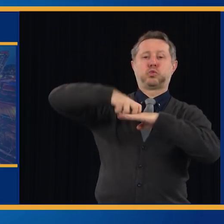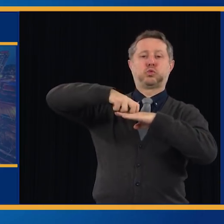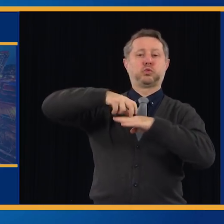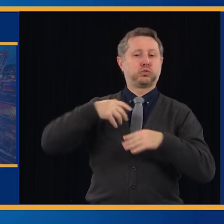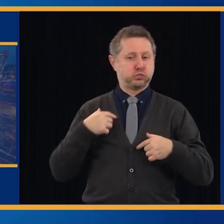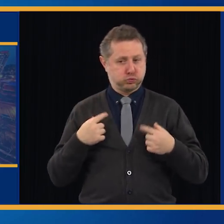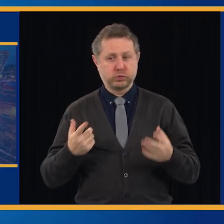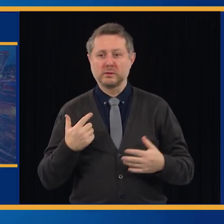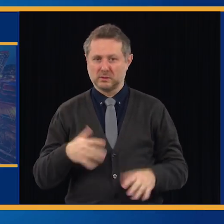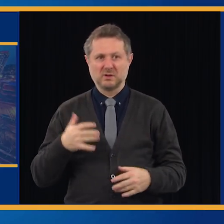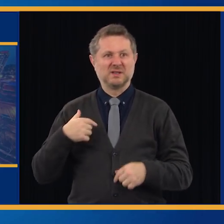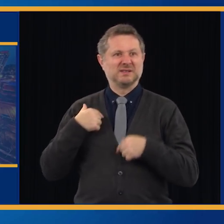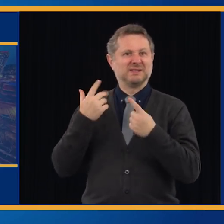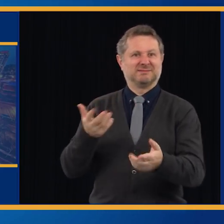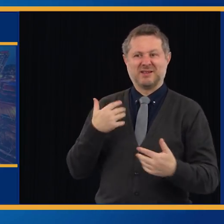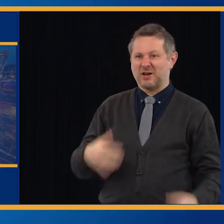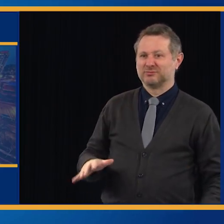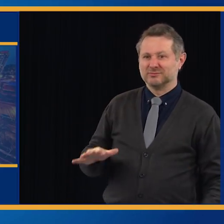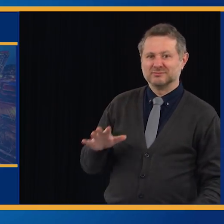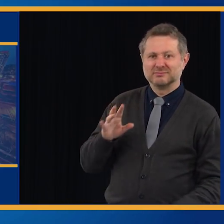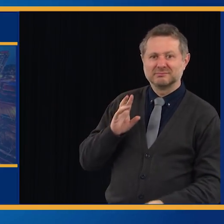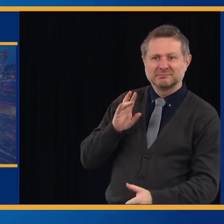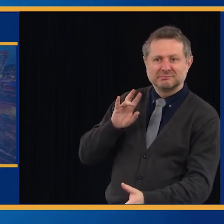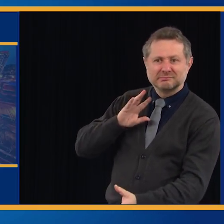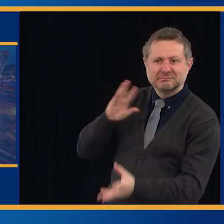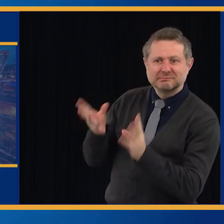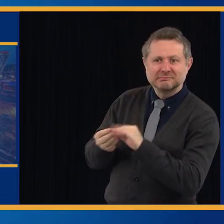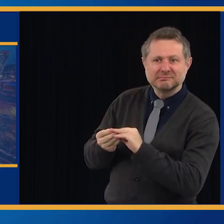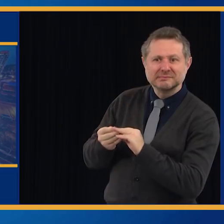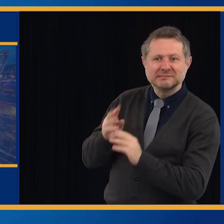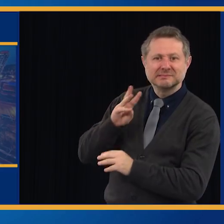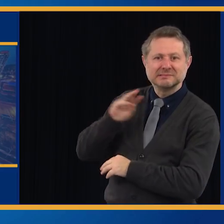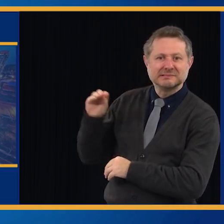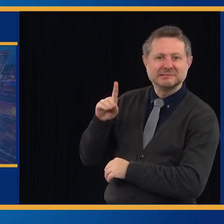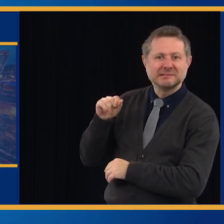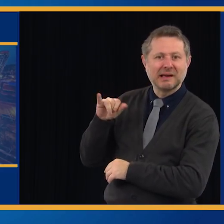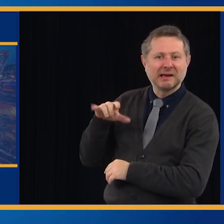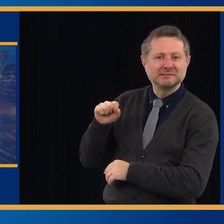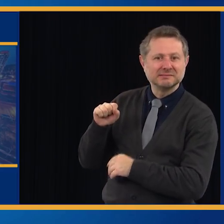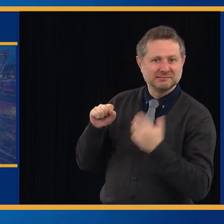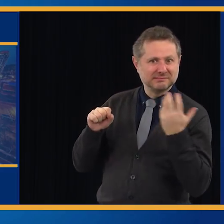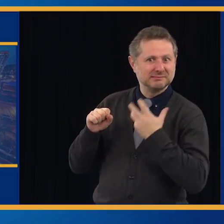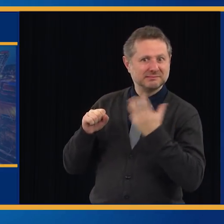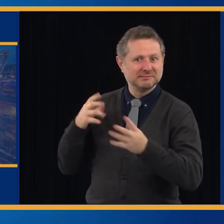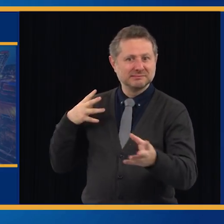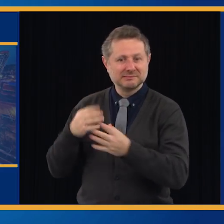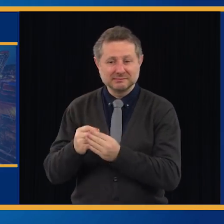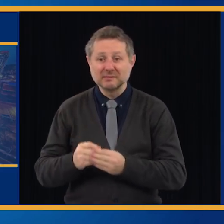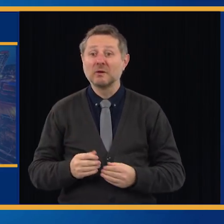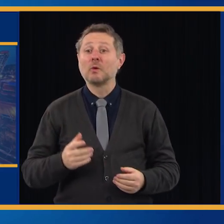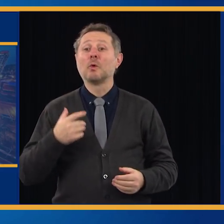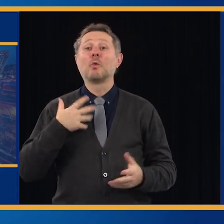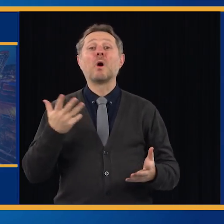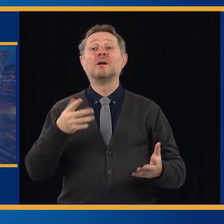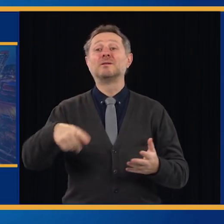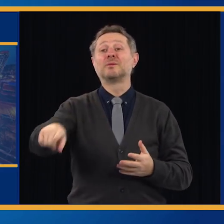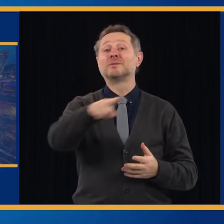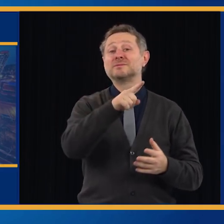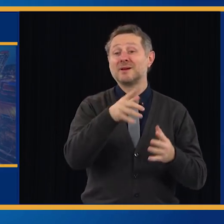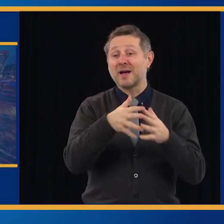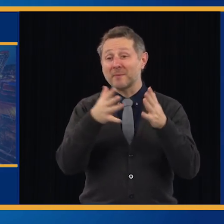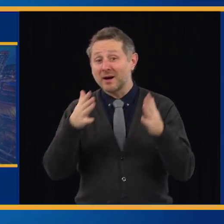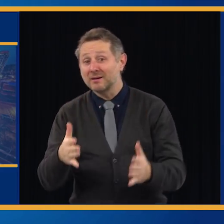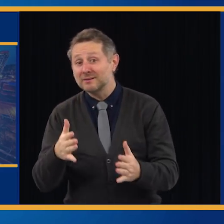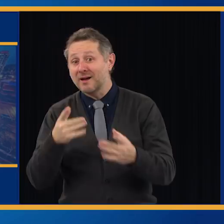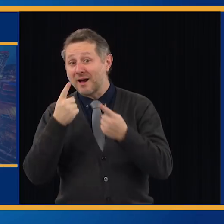tremendous, really tremendous. And what people have done, what the American people have done, what New Yorkers have done, has